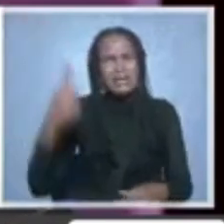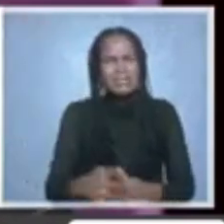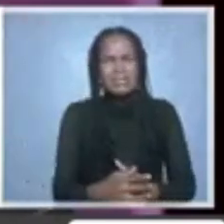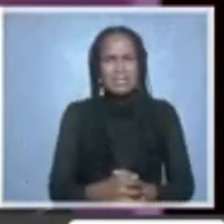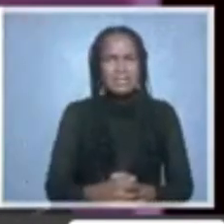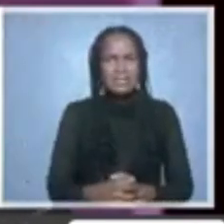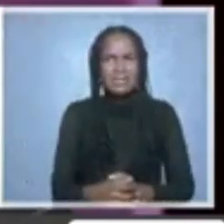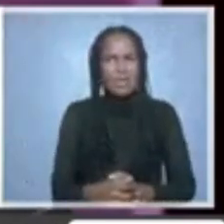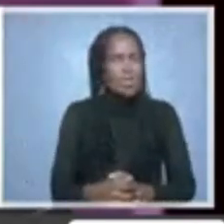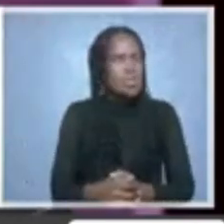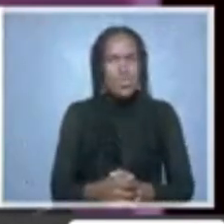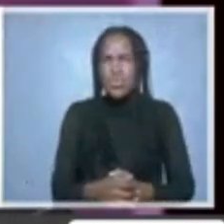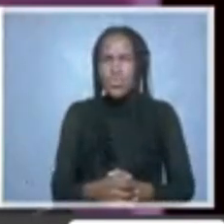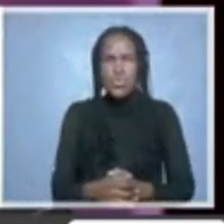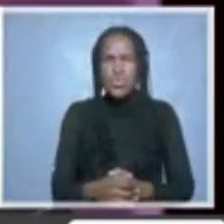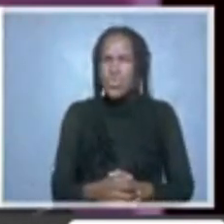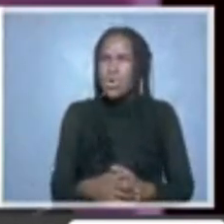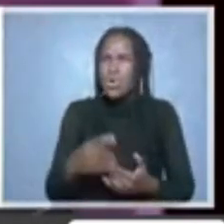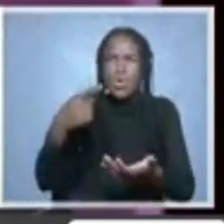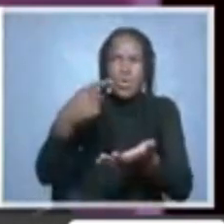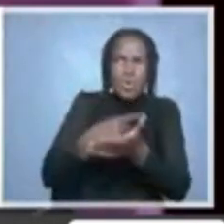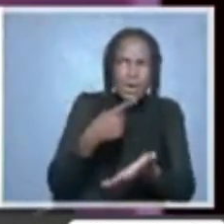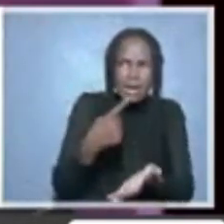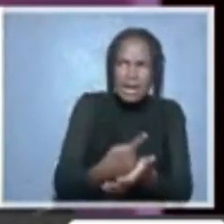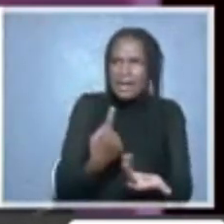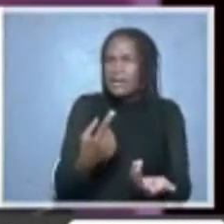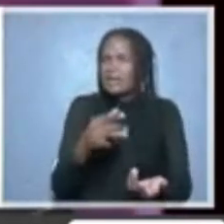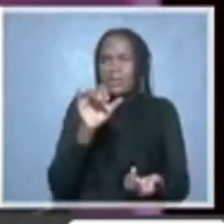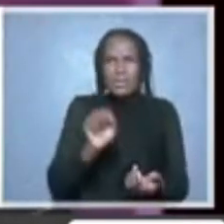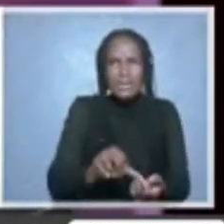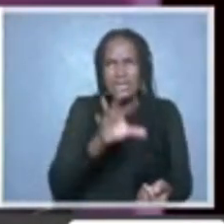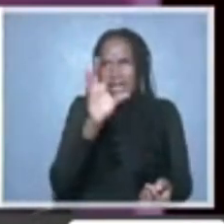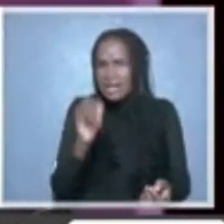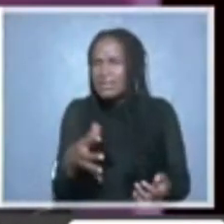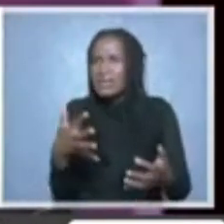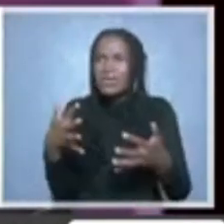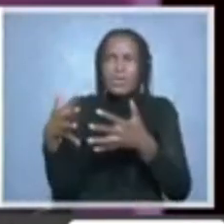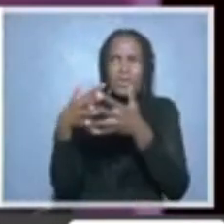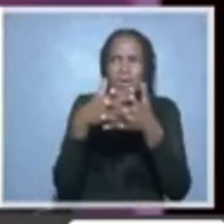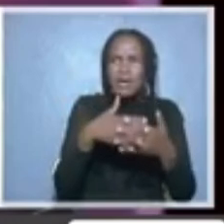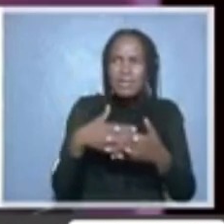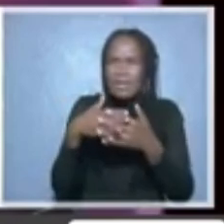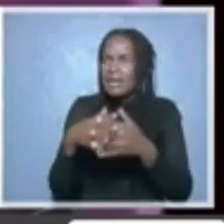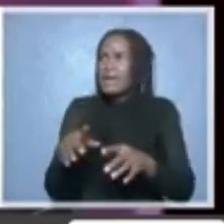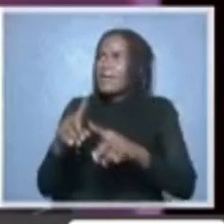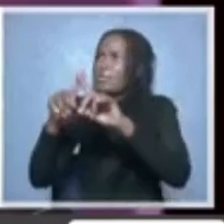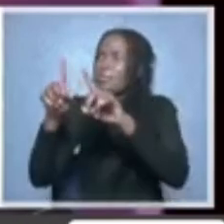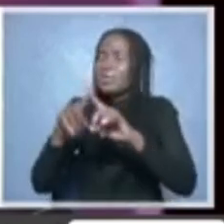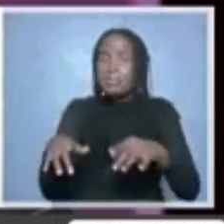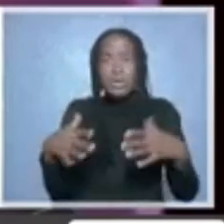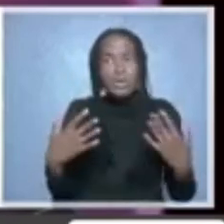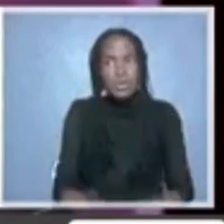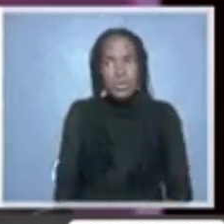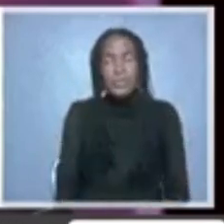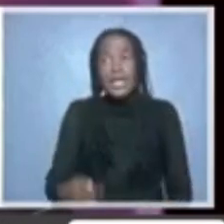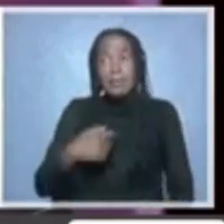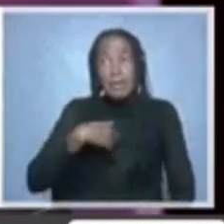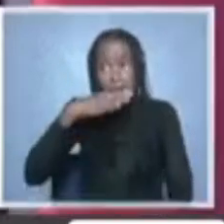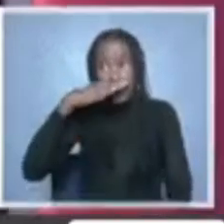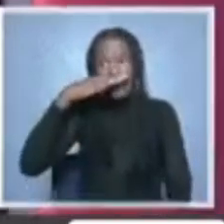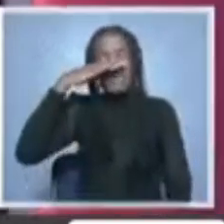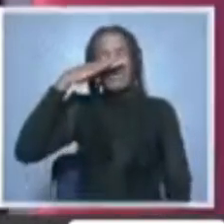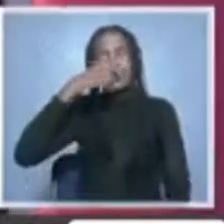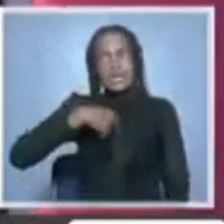really appreciate this thing that says, I am African, I am Namibian, I'm a child of the founding father. And